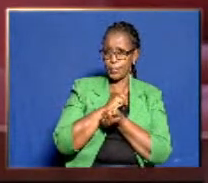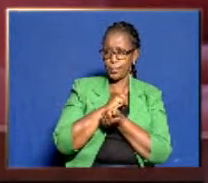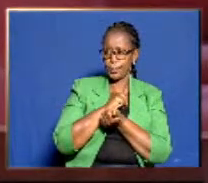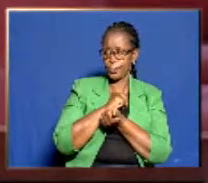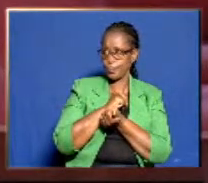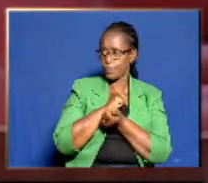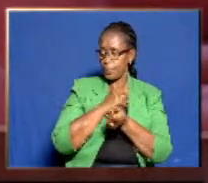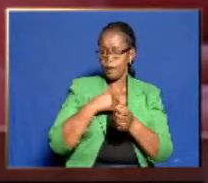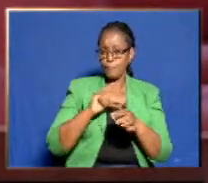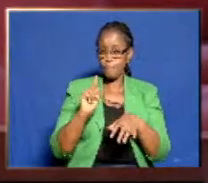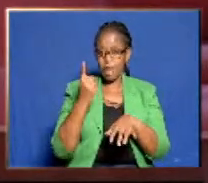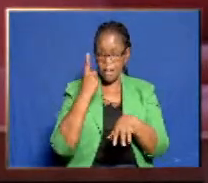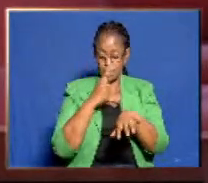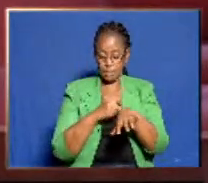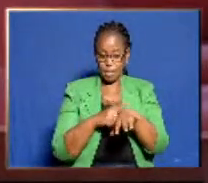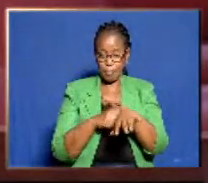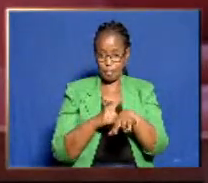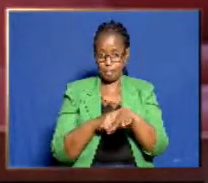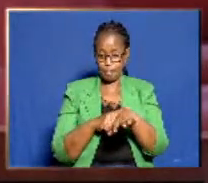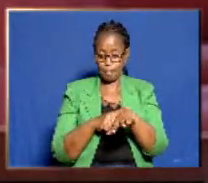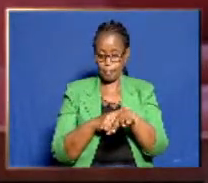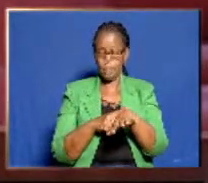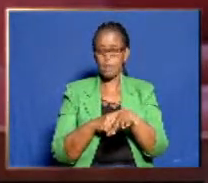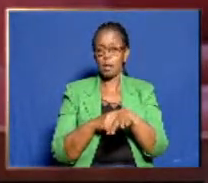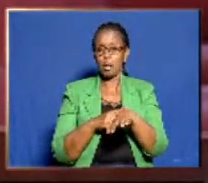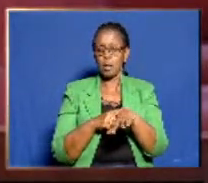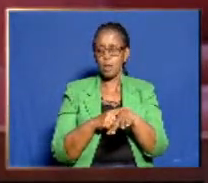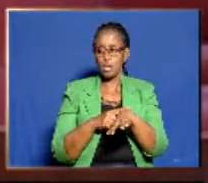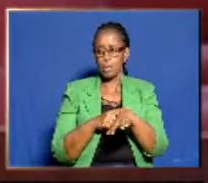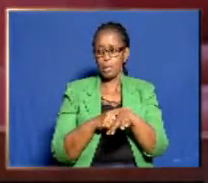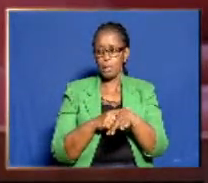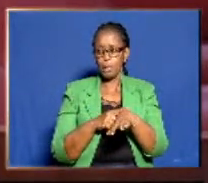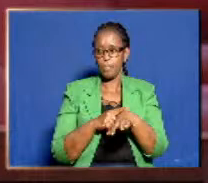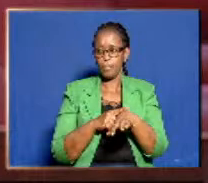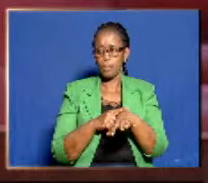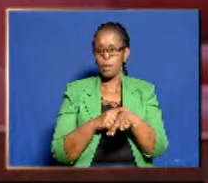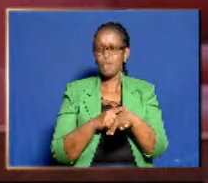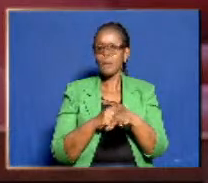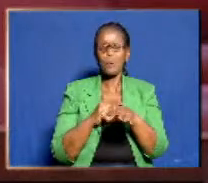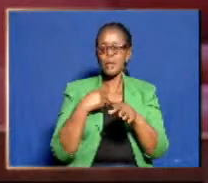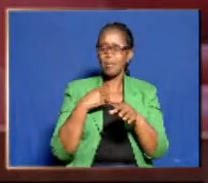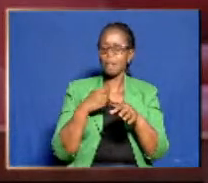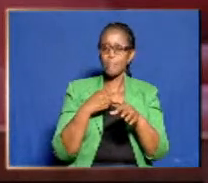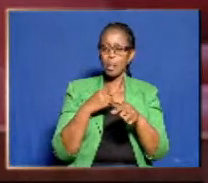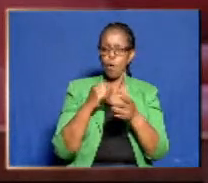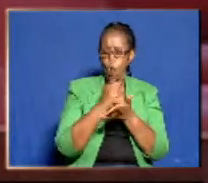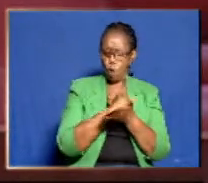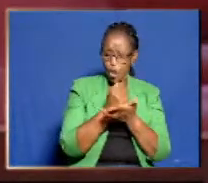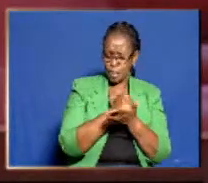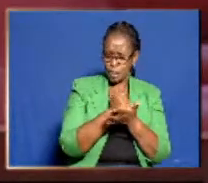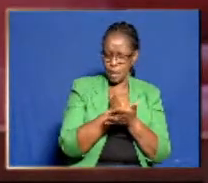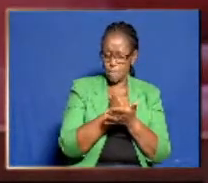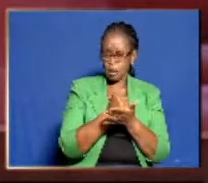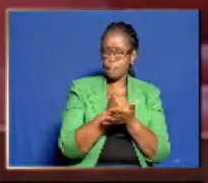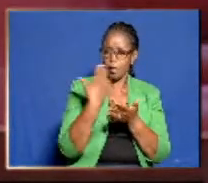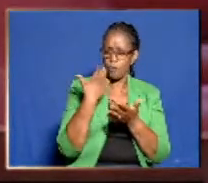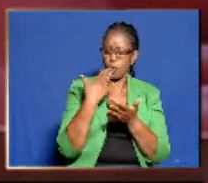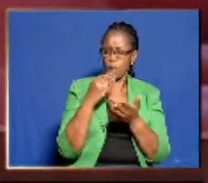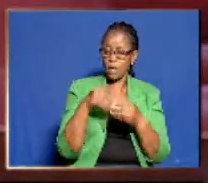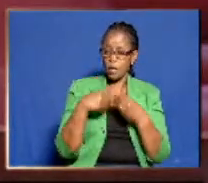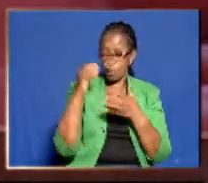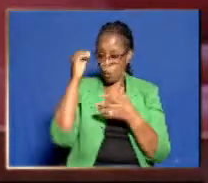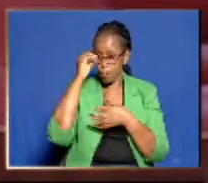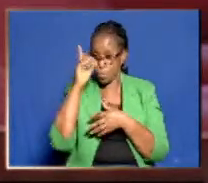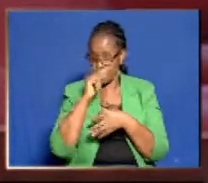the first time, Honorable Speaker, they were given unqualified opinion by the auditors when the audit